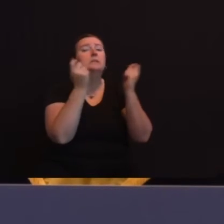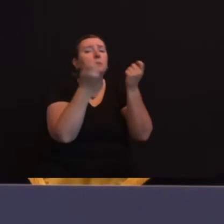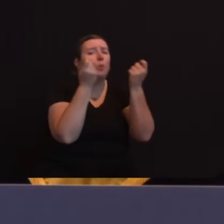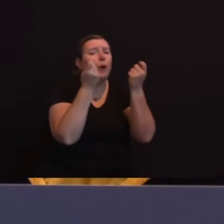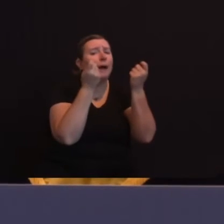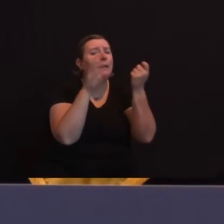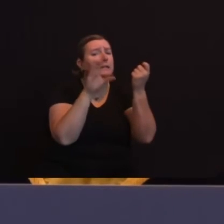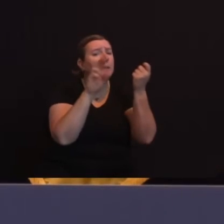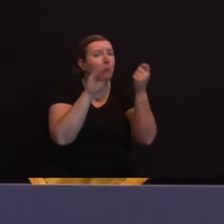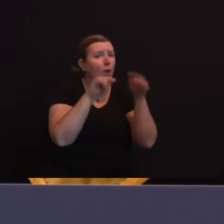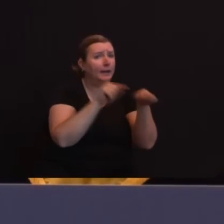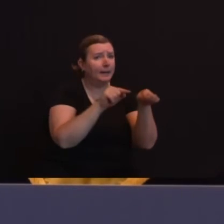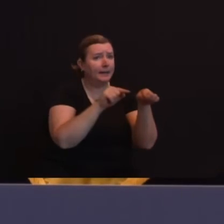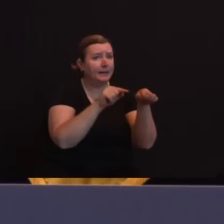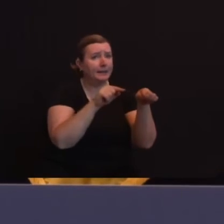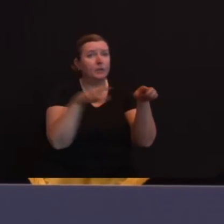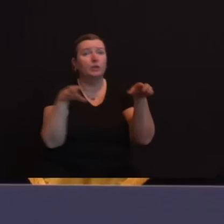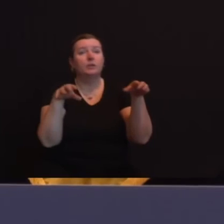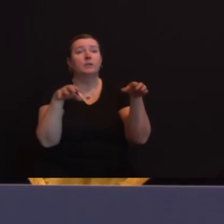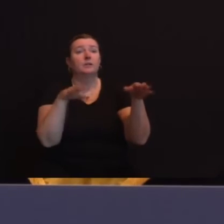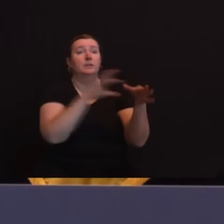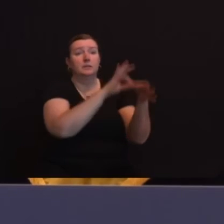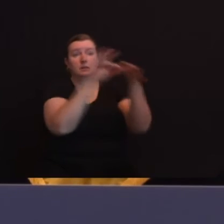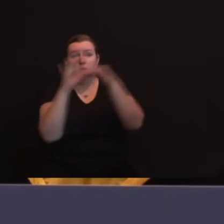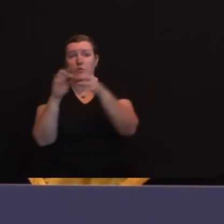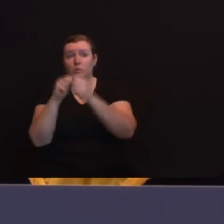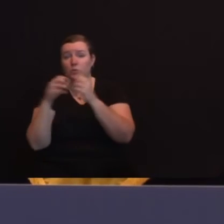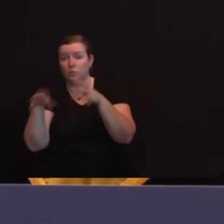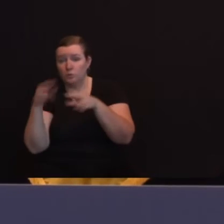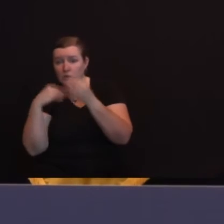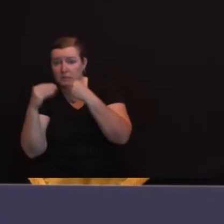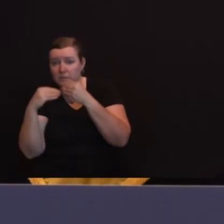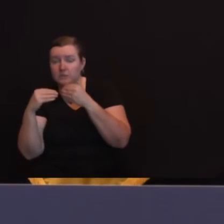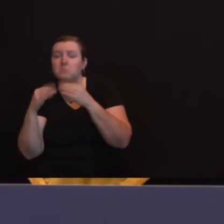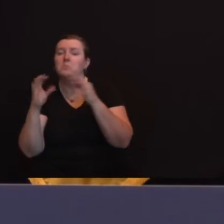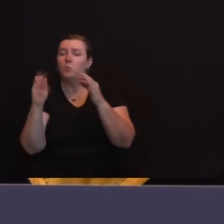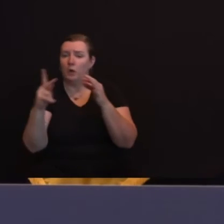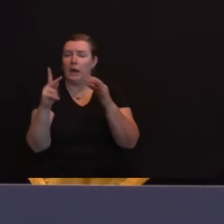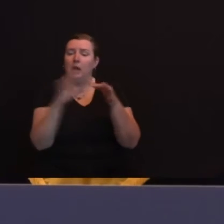you. Dustin, good afternoon.